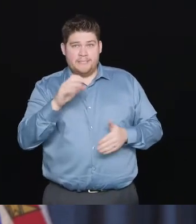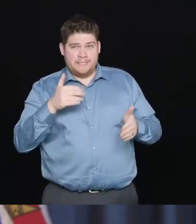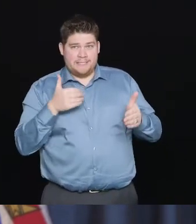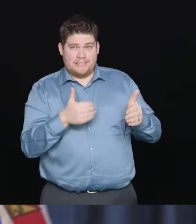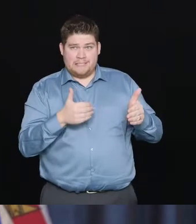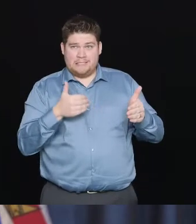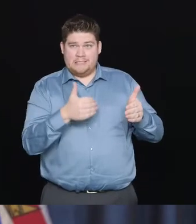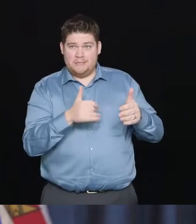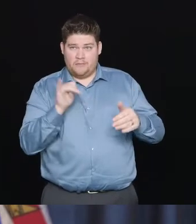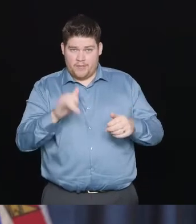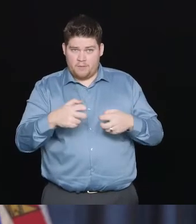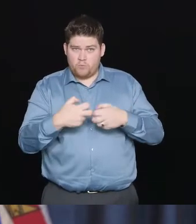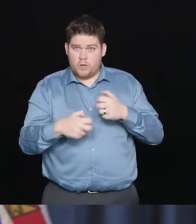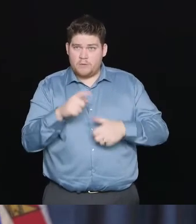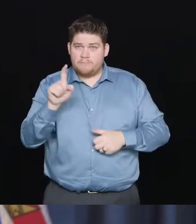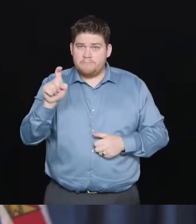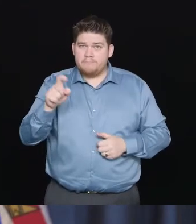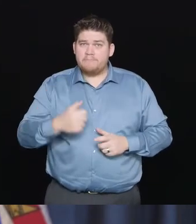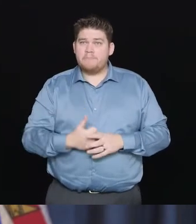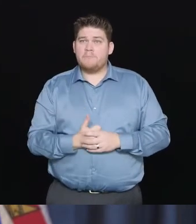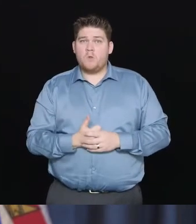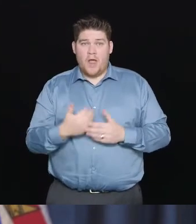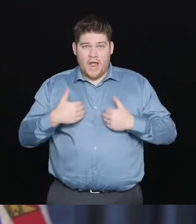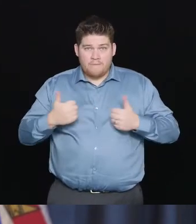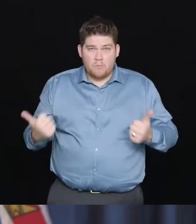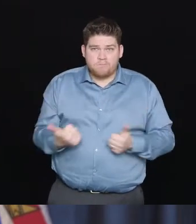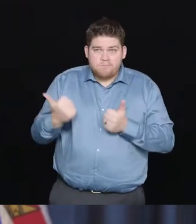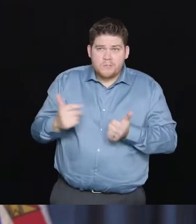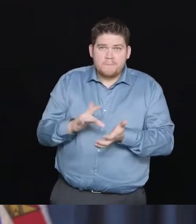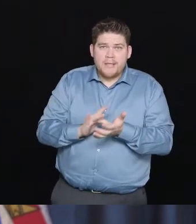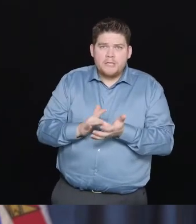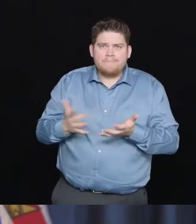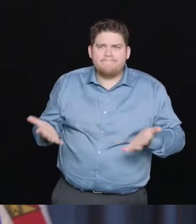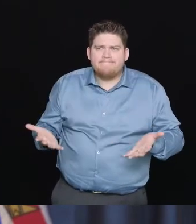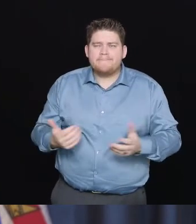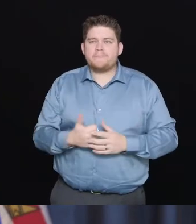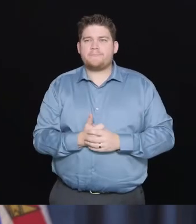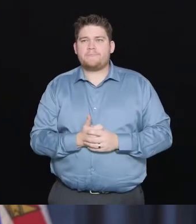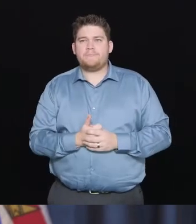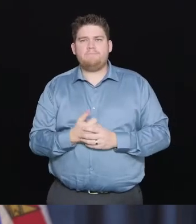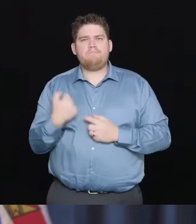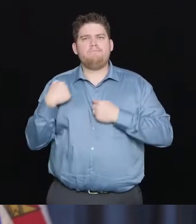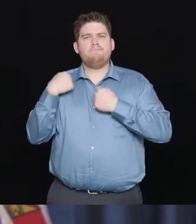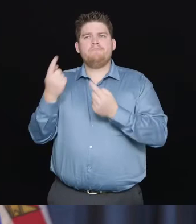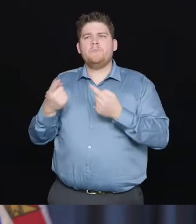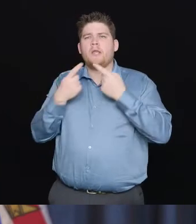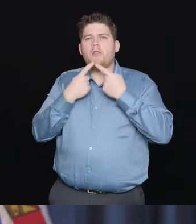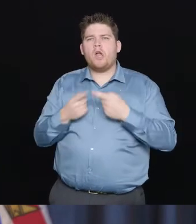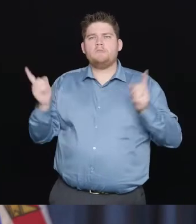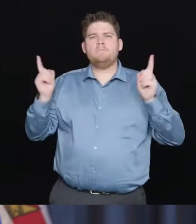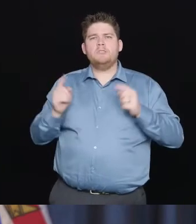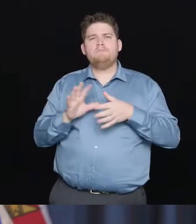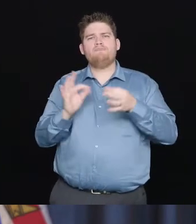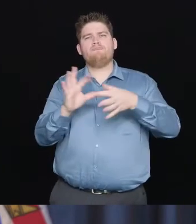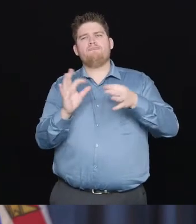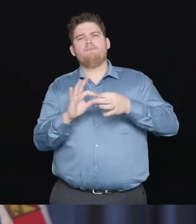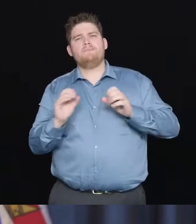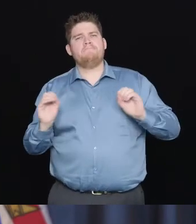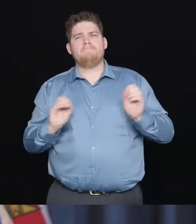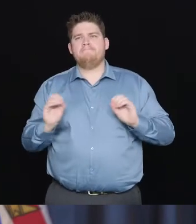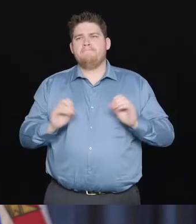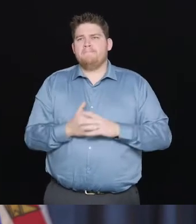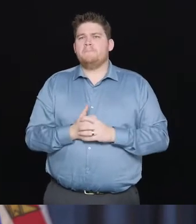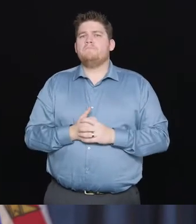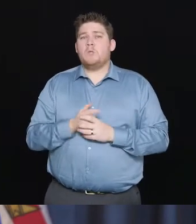of supplies and we've not had any update on the numbers you gave us 10 days ago on the number of ventilators in the system,